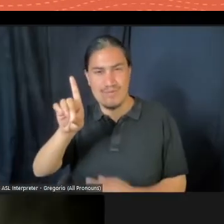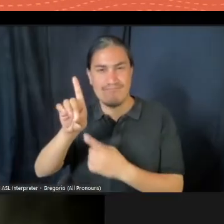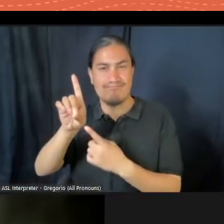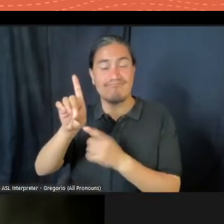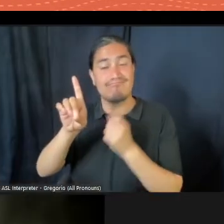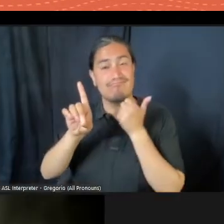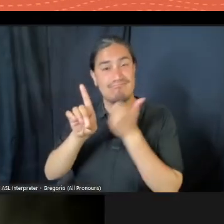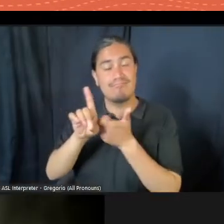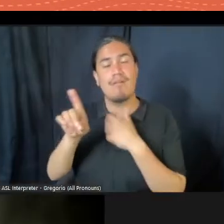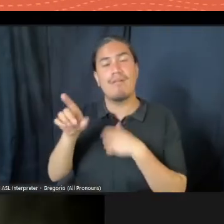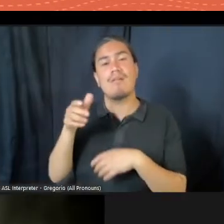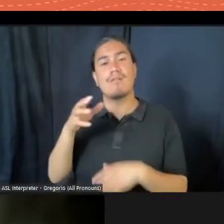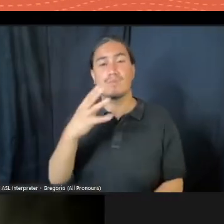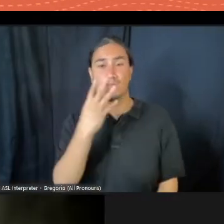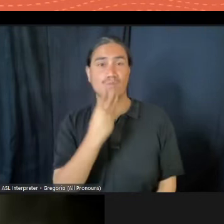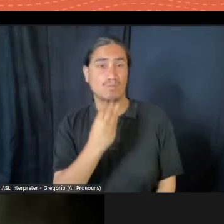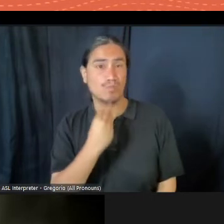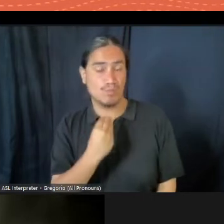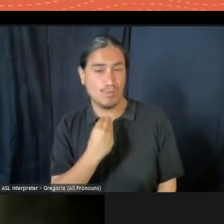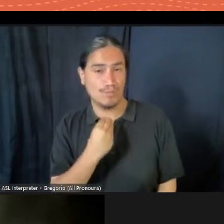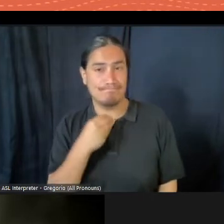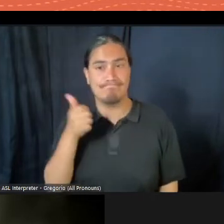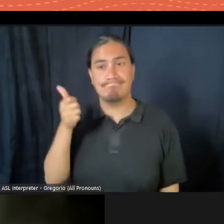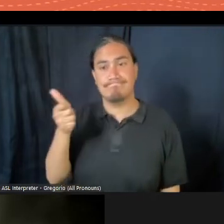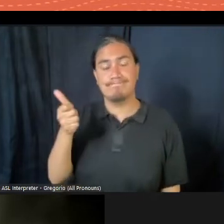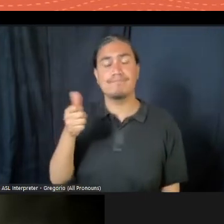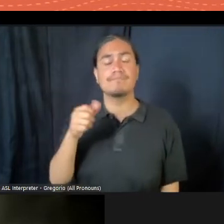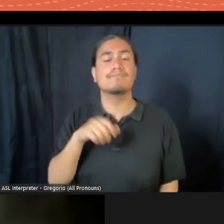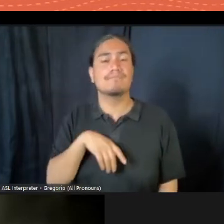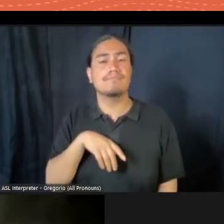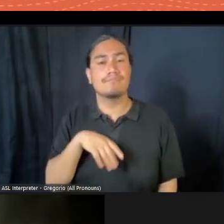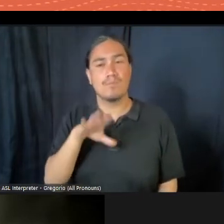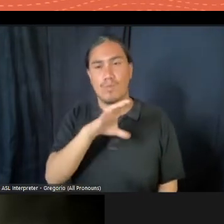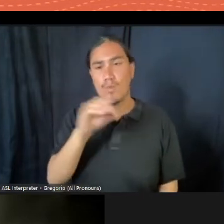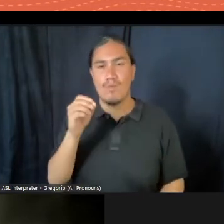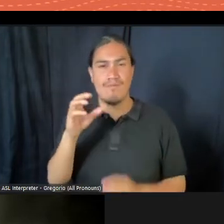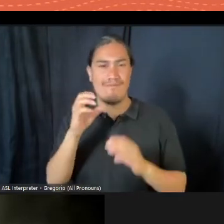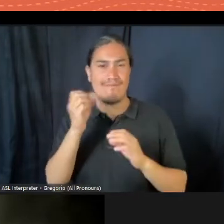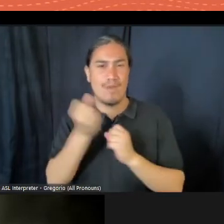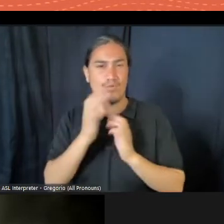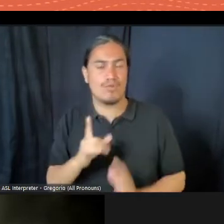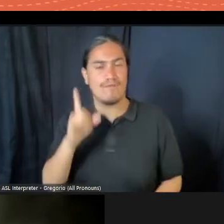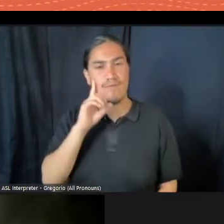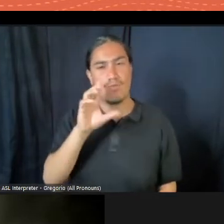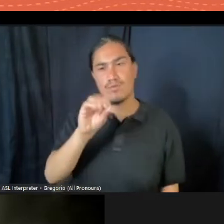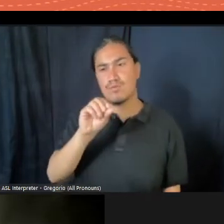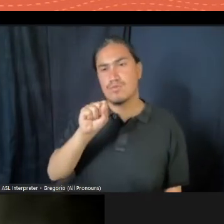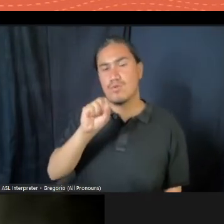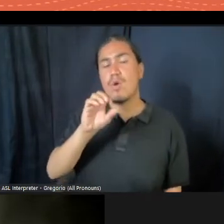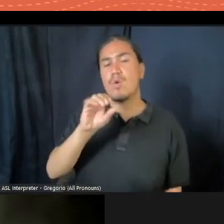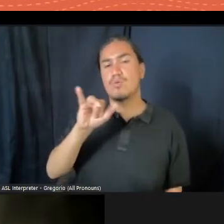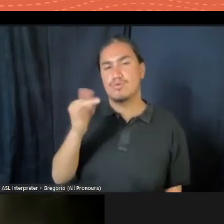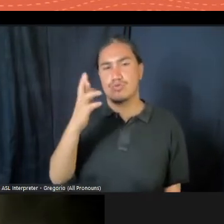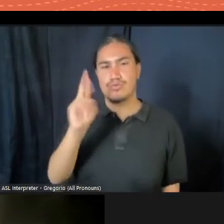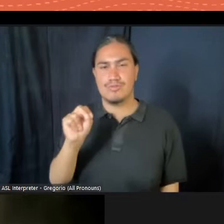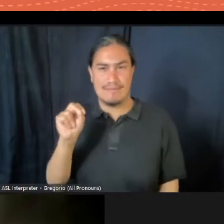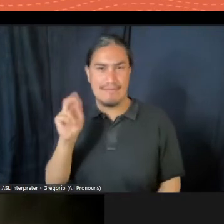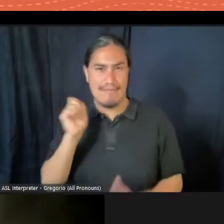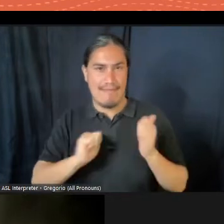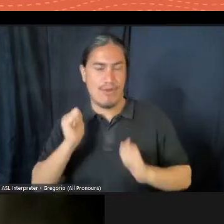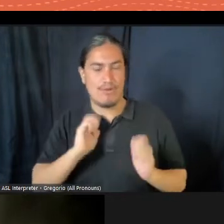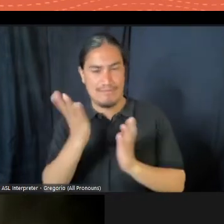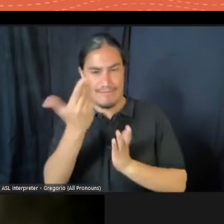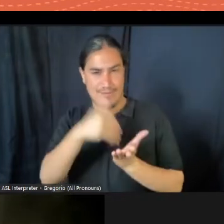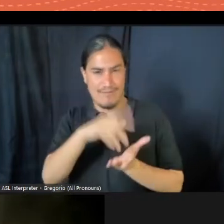Michael Rohd is a Jew. He is a co-founder and member at Sojourn Theater, the Center for Performance and